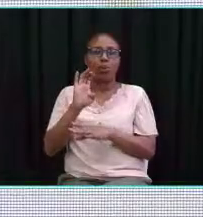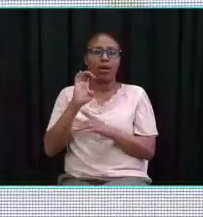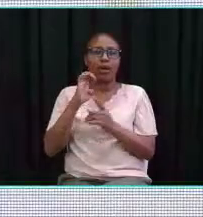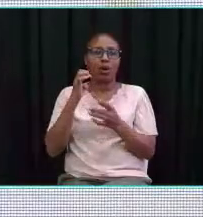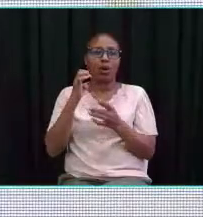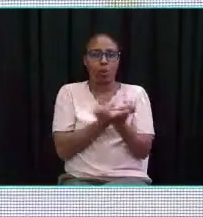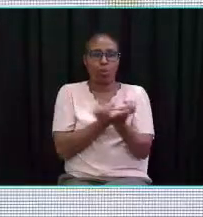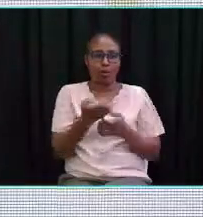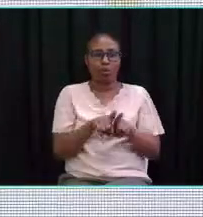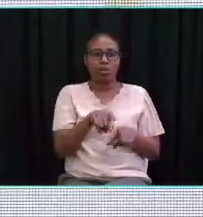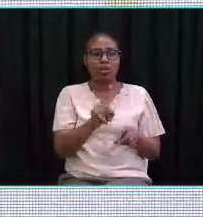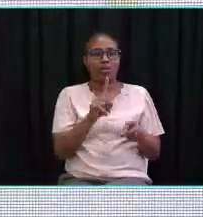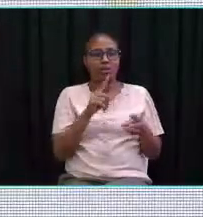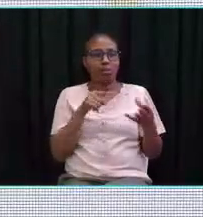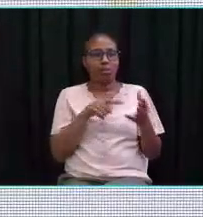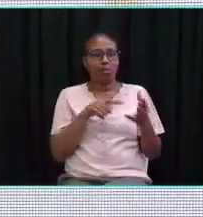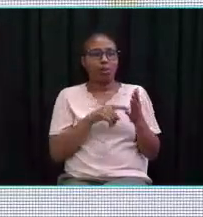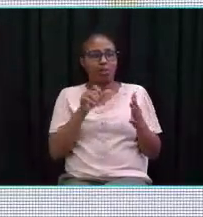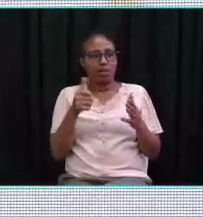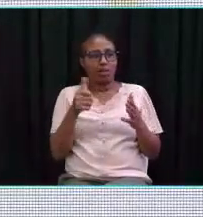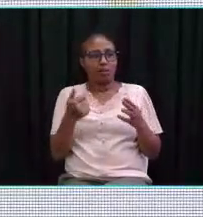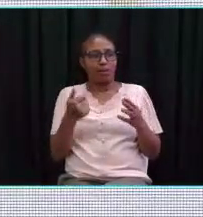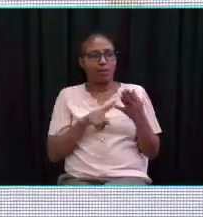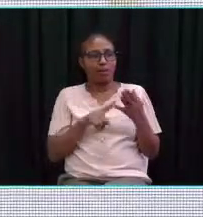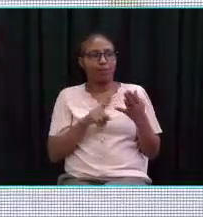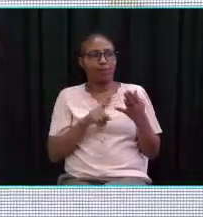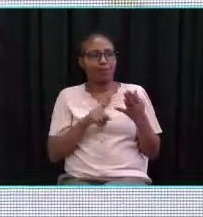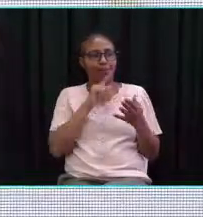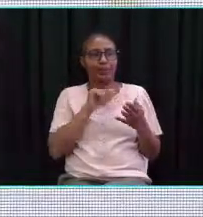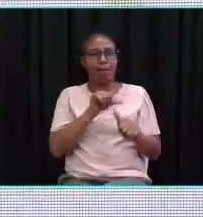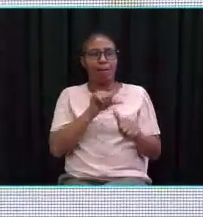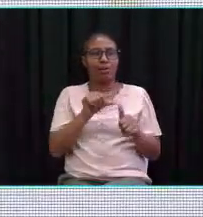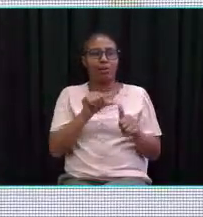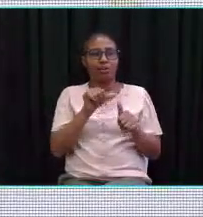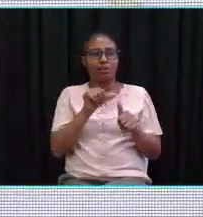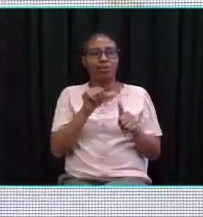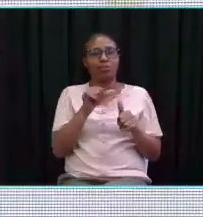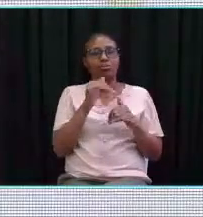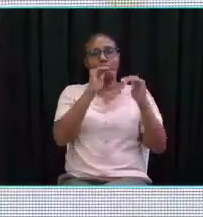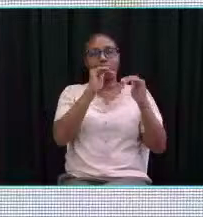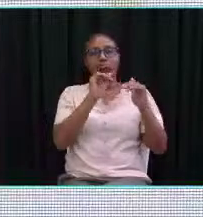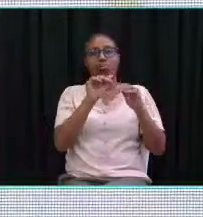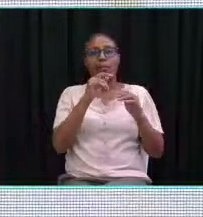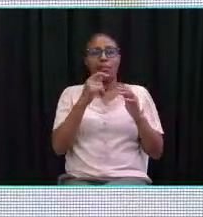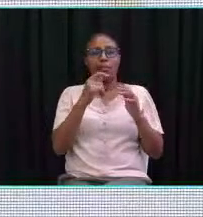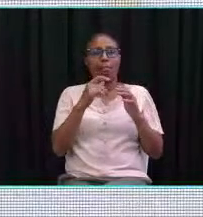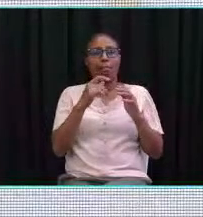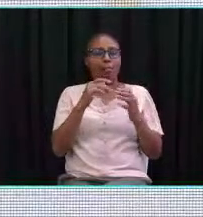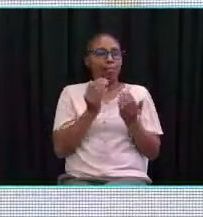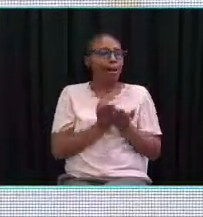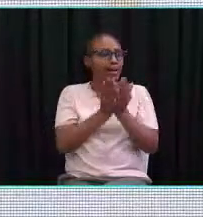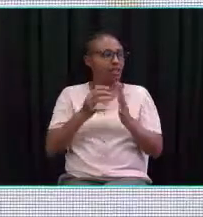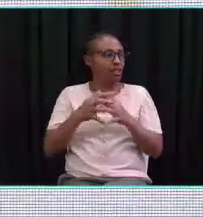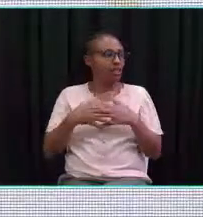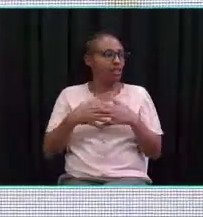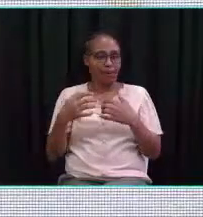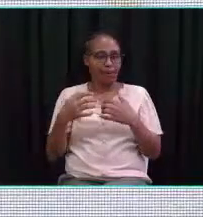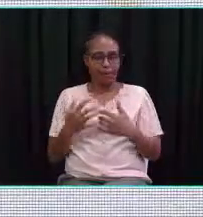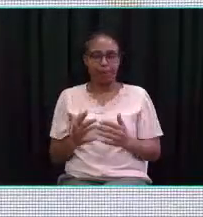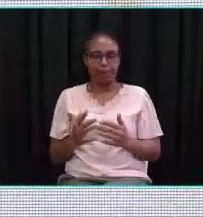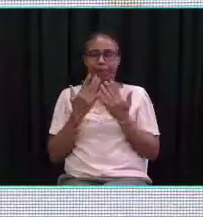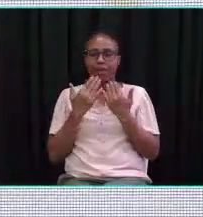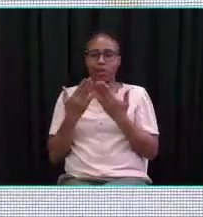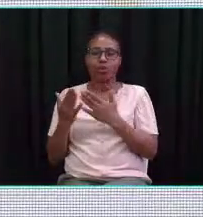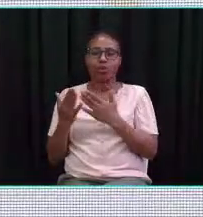course, she finished by that progression on marine engineering. Thank you very much for that. Now I'll go